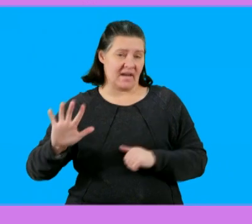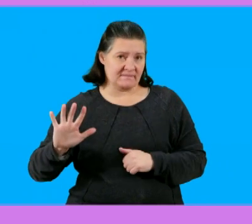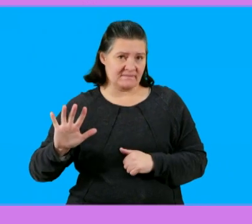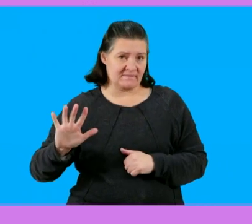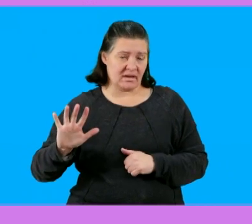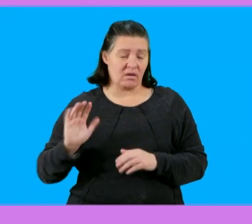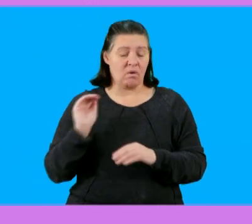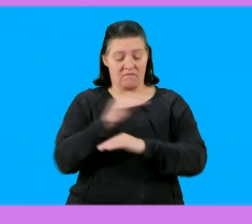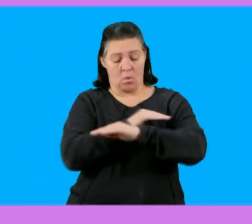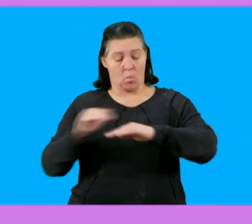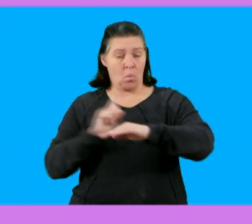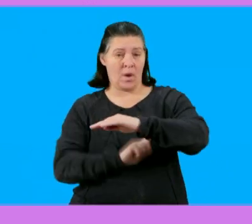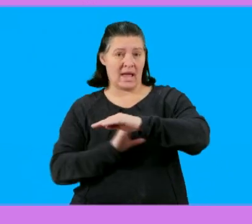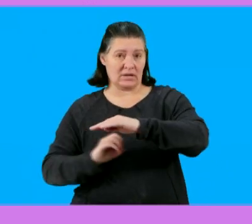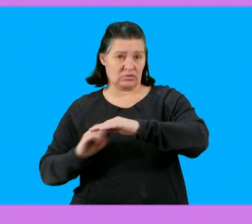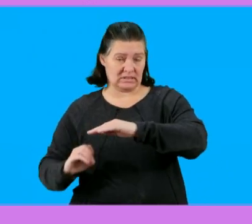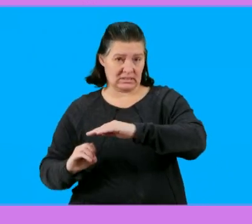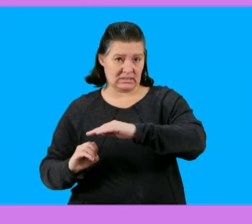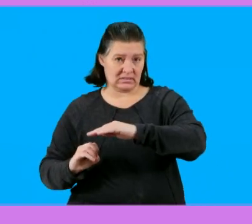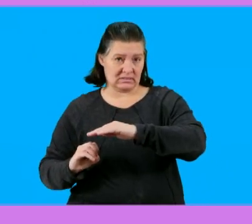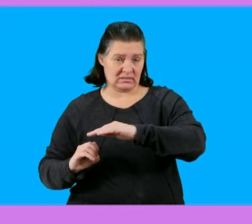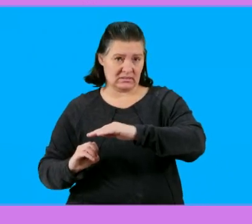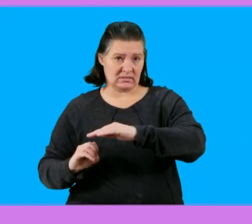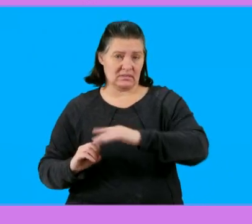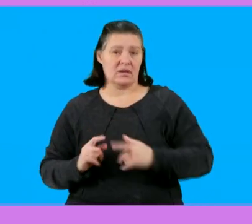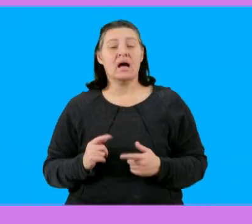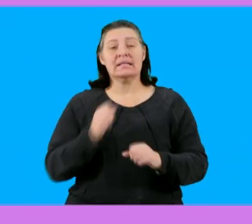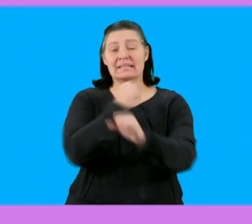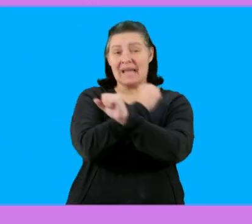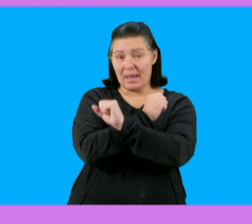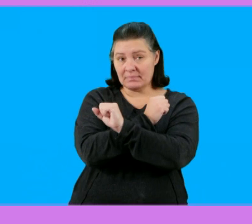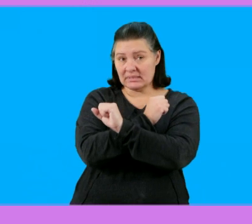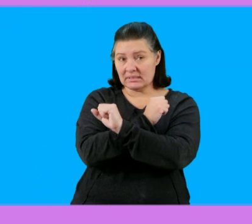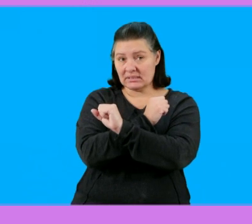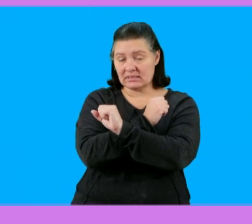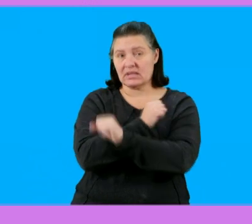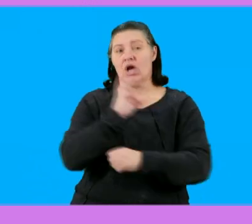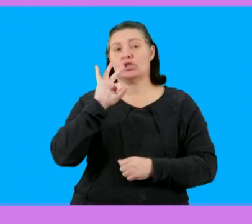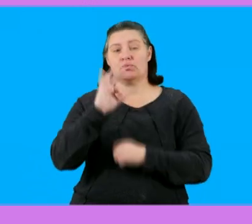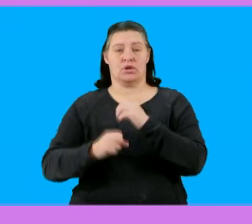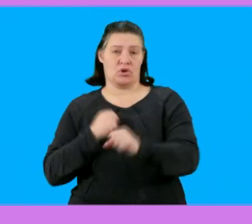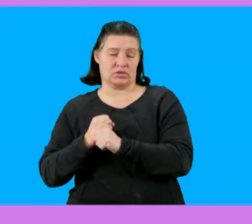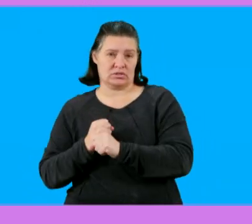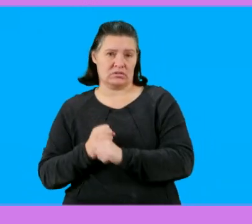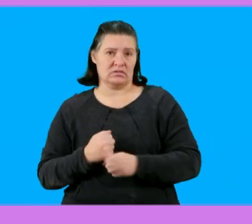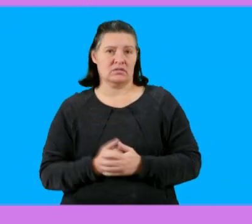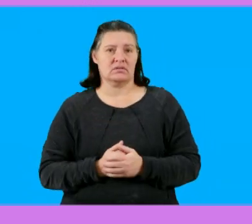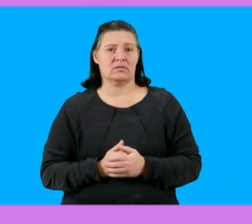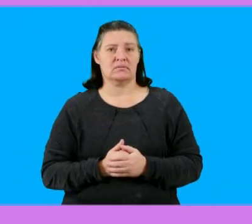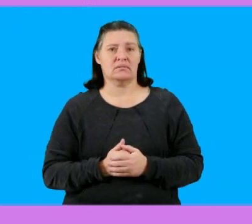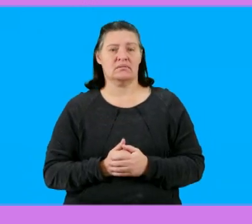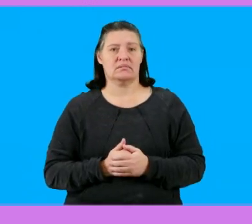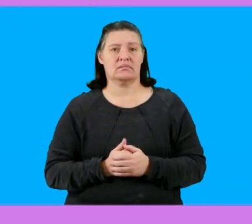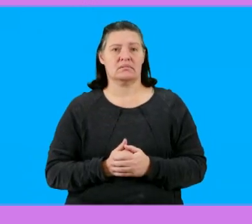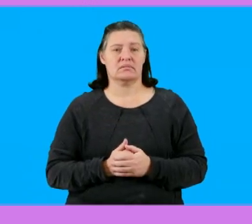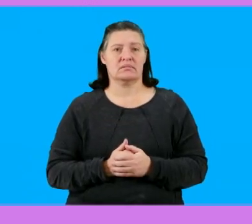20,75, and I'll write that over 100 to indicate the percentage, right? Multiply by 3 years. Guys, I